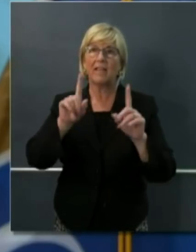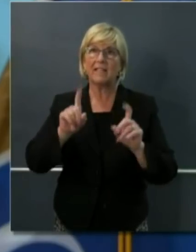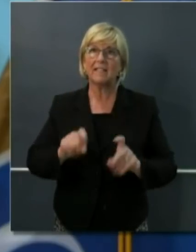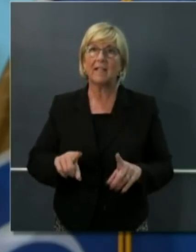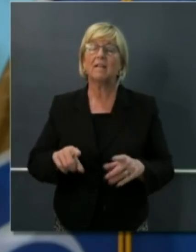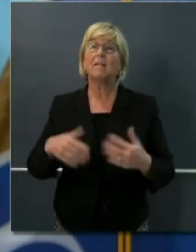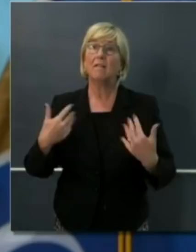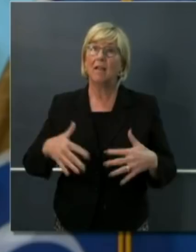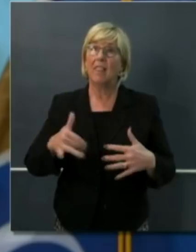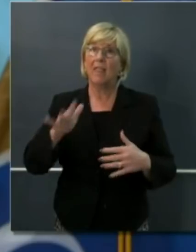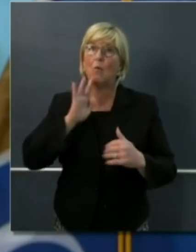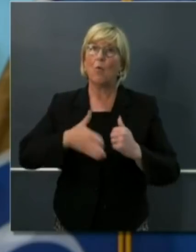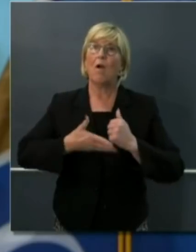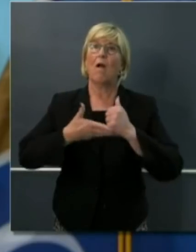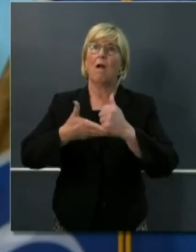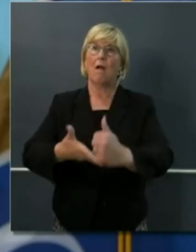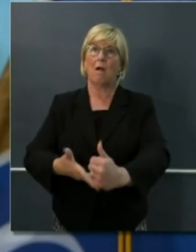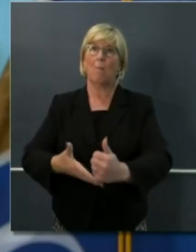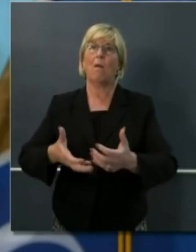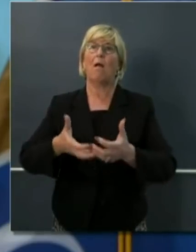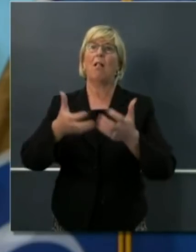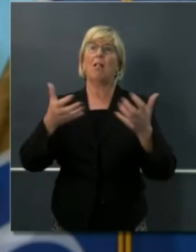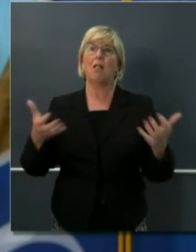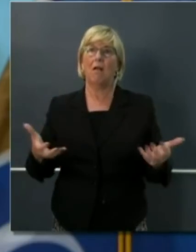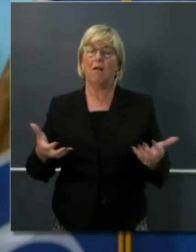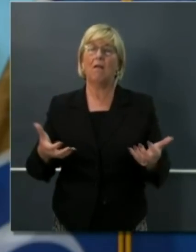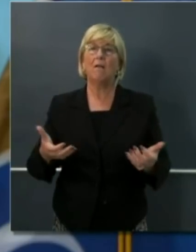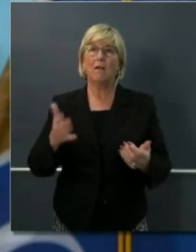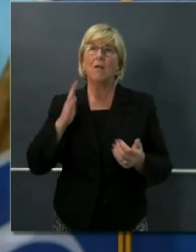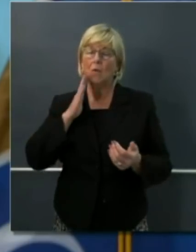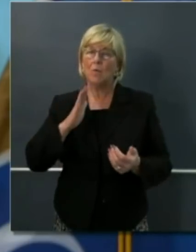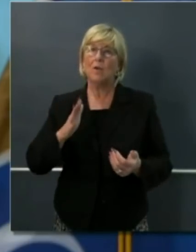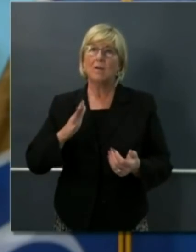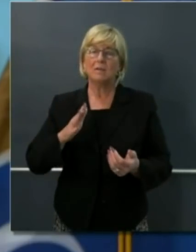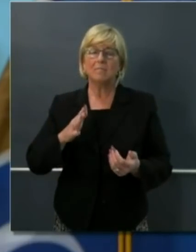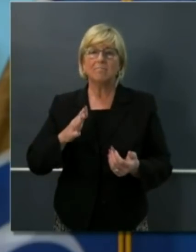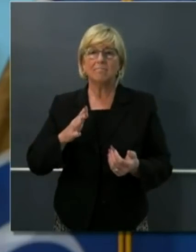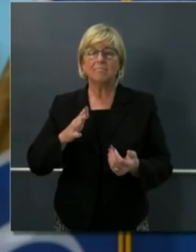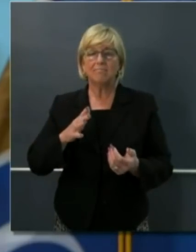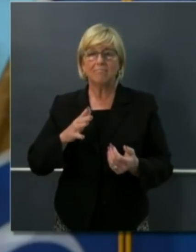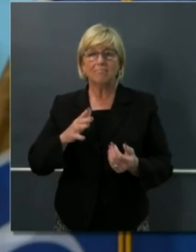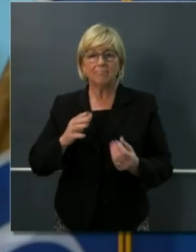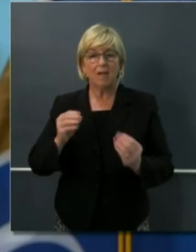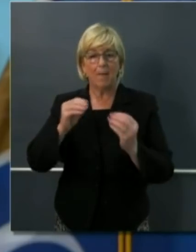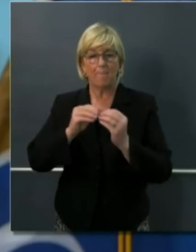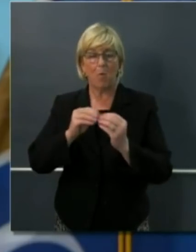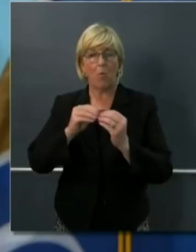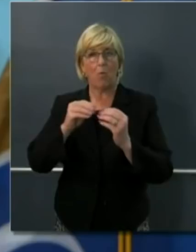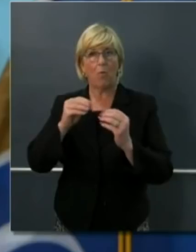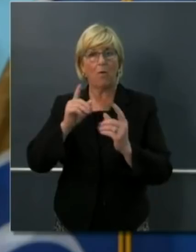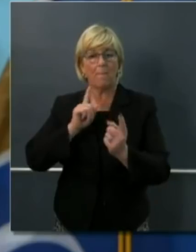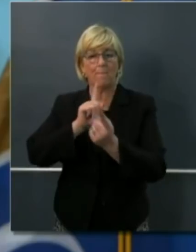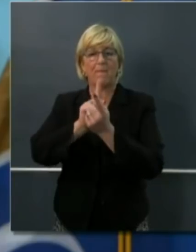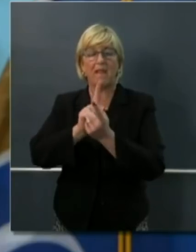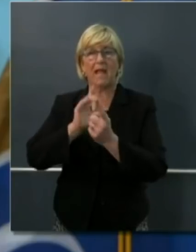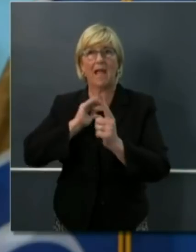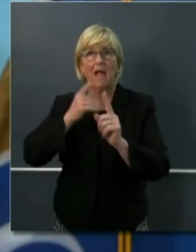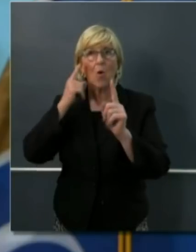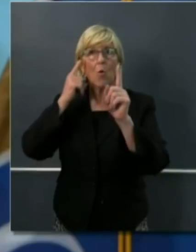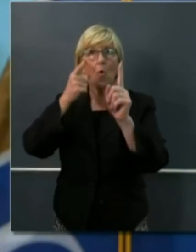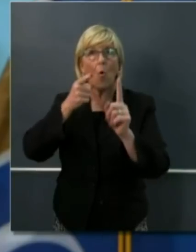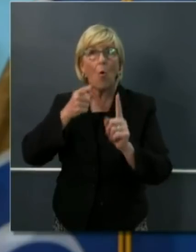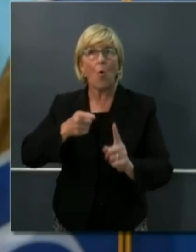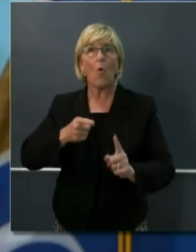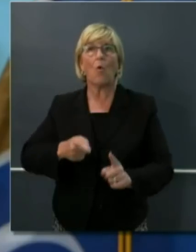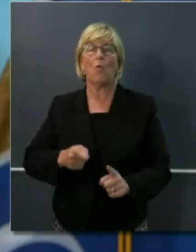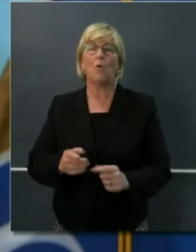go a long way to give us all more confidence that we can meet some of these testing goals, these stretch goals, and assuage